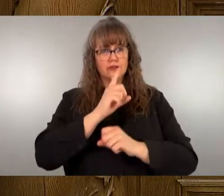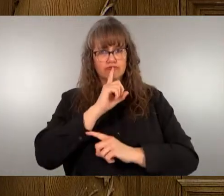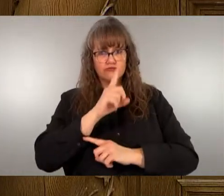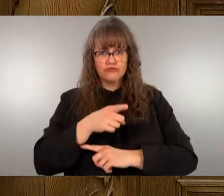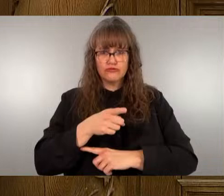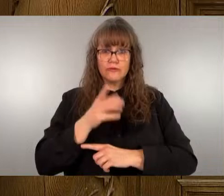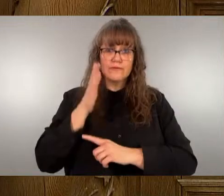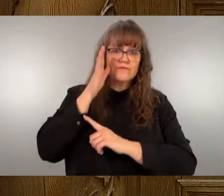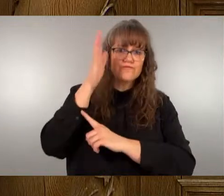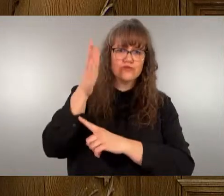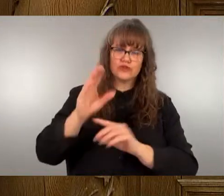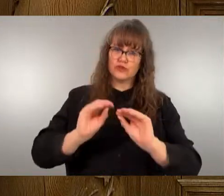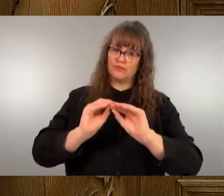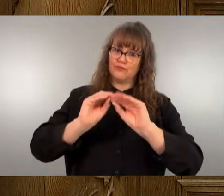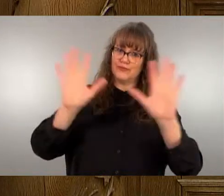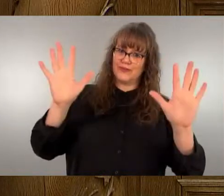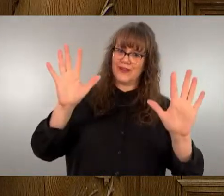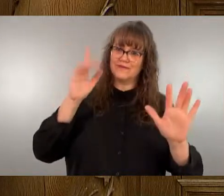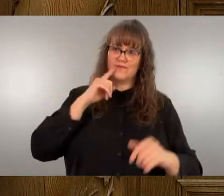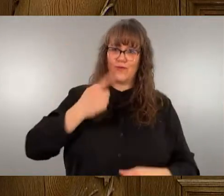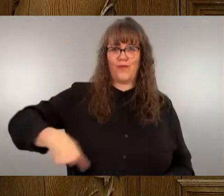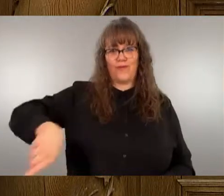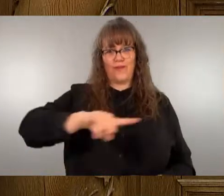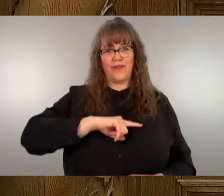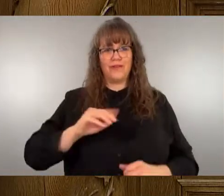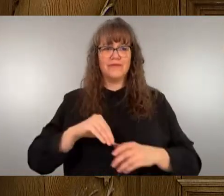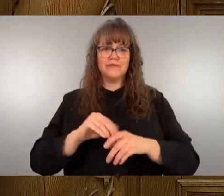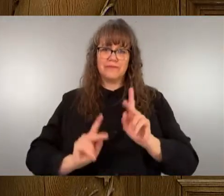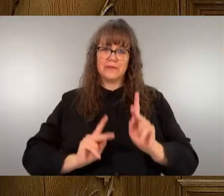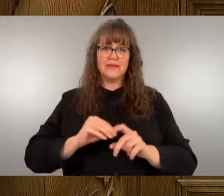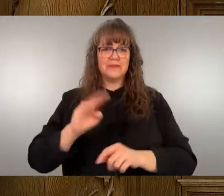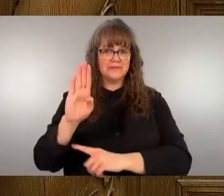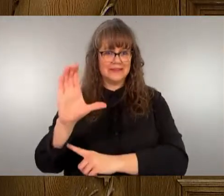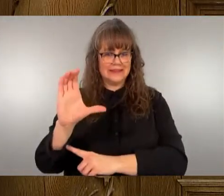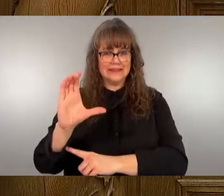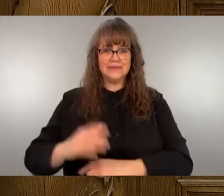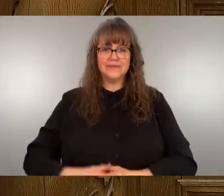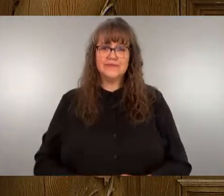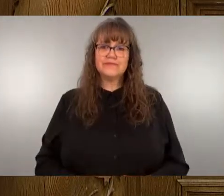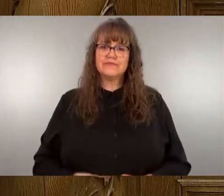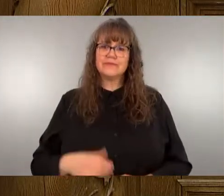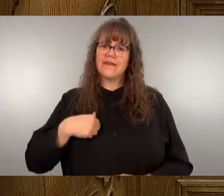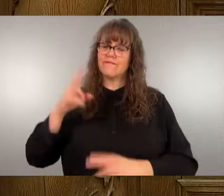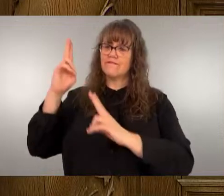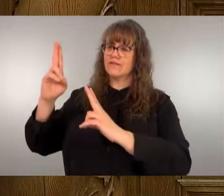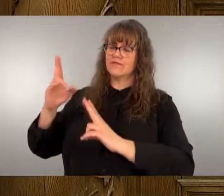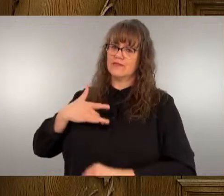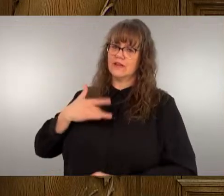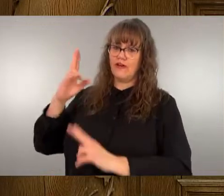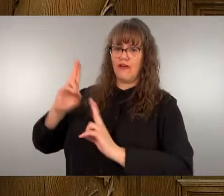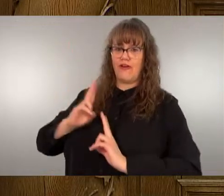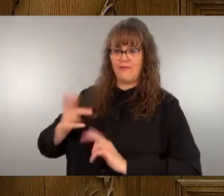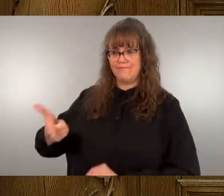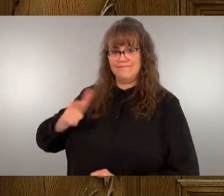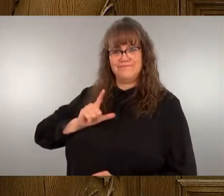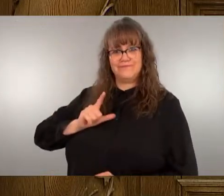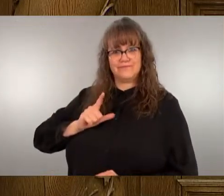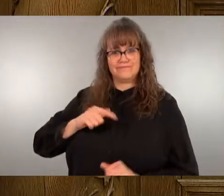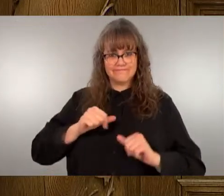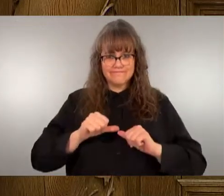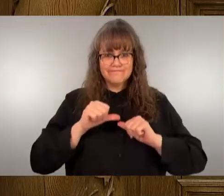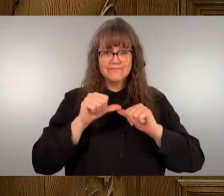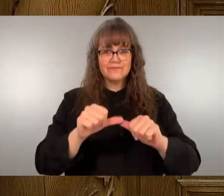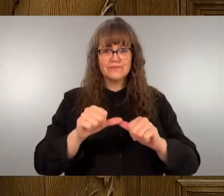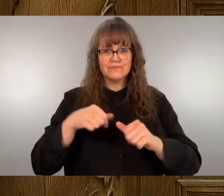honored to carry on what has become a tradition in this place, remembering some of the remarkable lives we have lost during the past